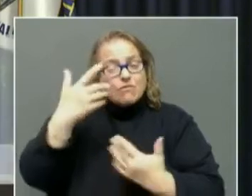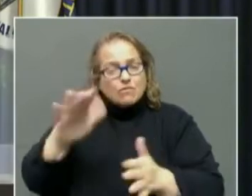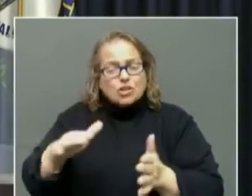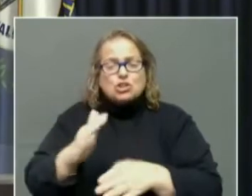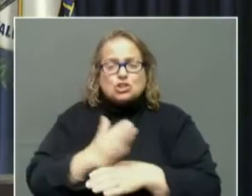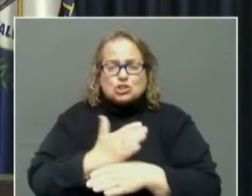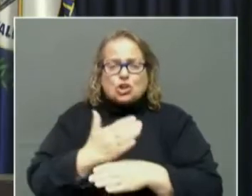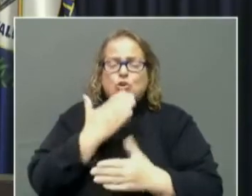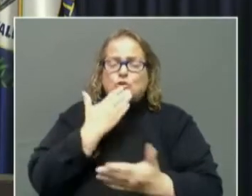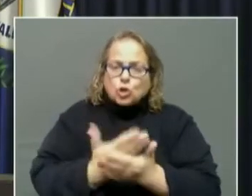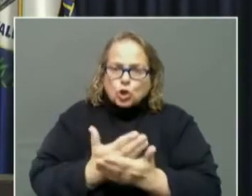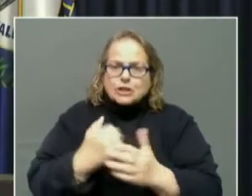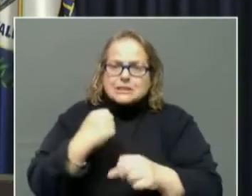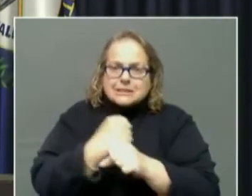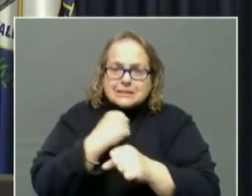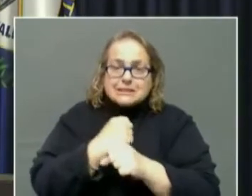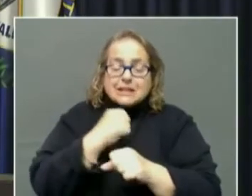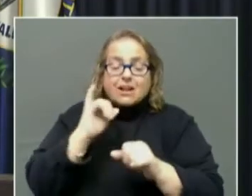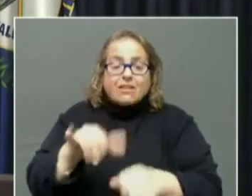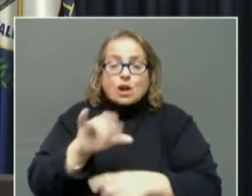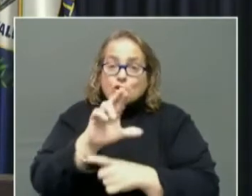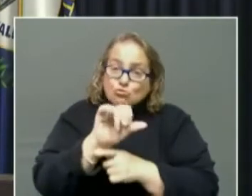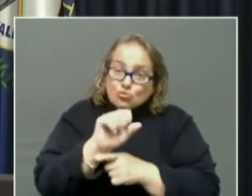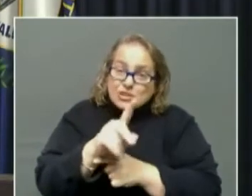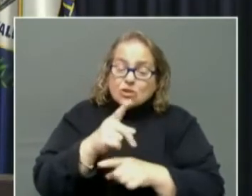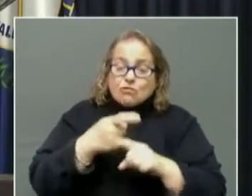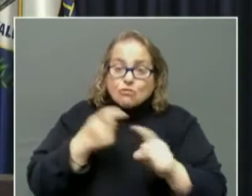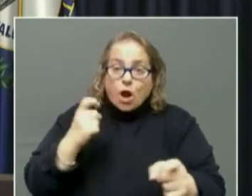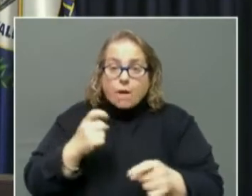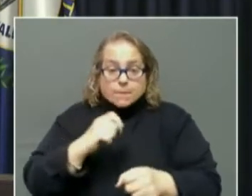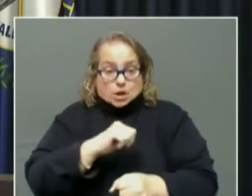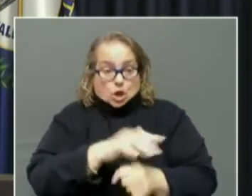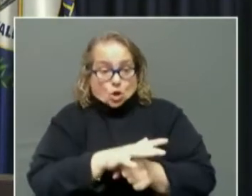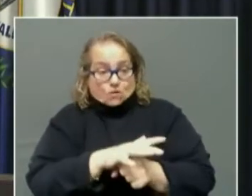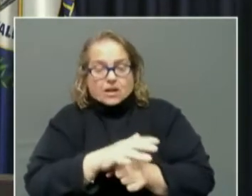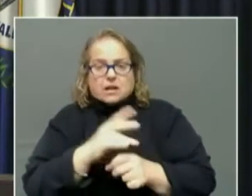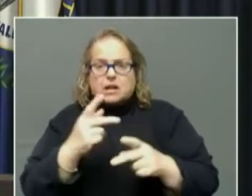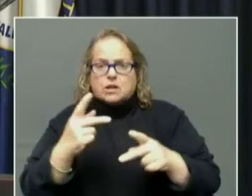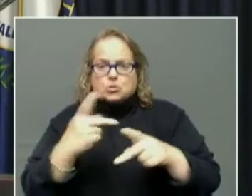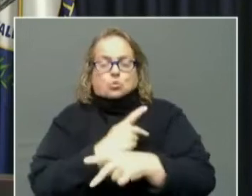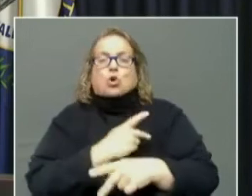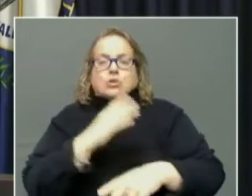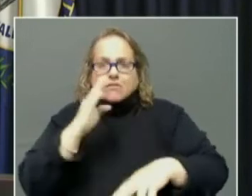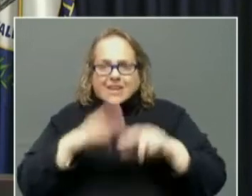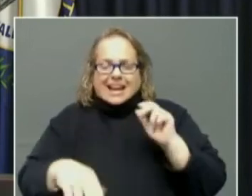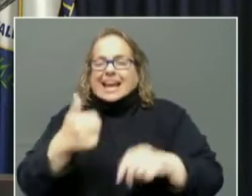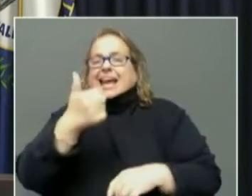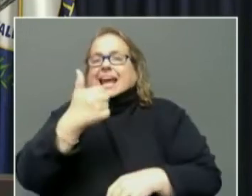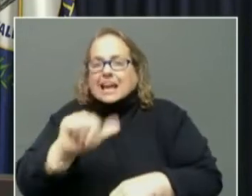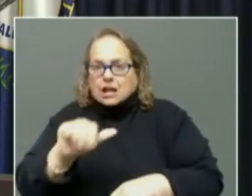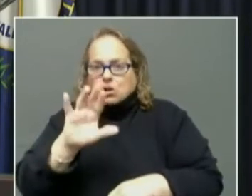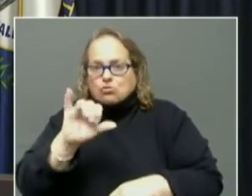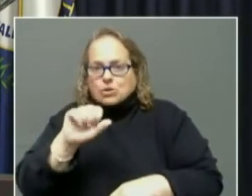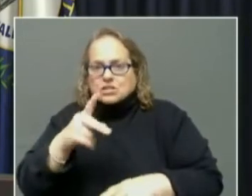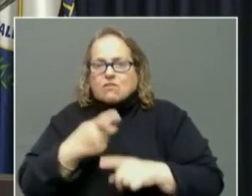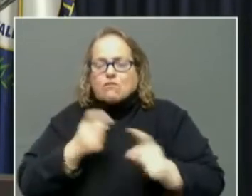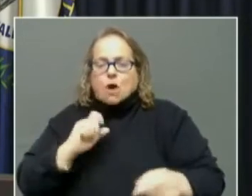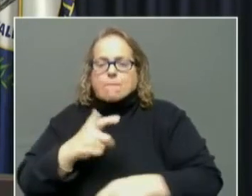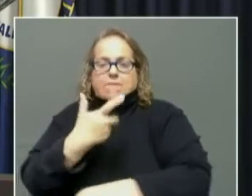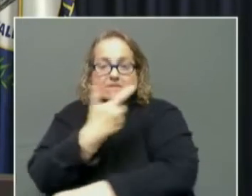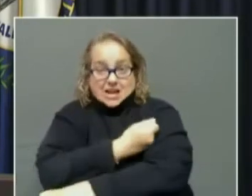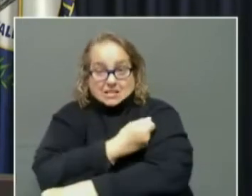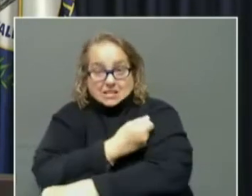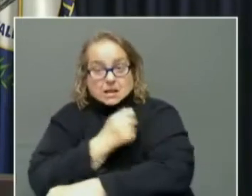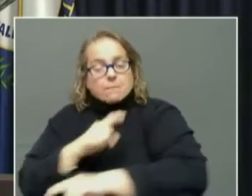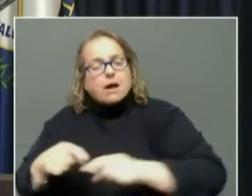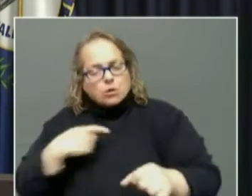relative risk of harm from COVID enormously outweighs the risk of any potential harm from a vaccine. But we're committed to giving